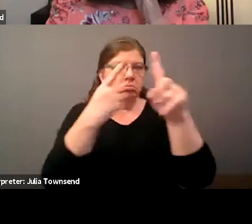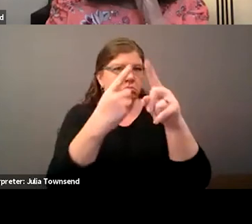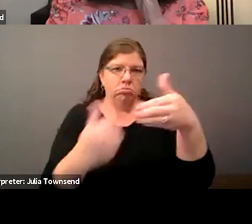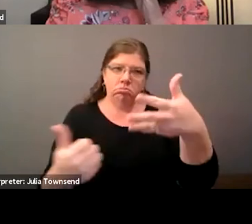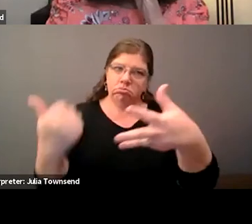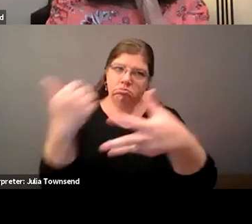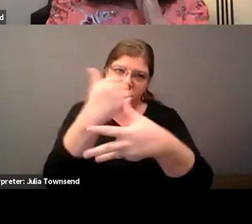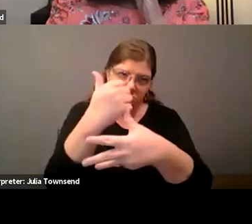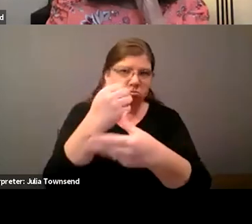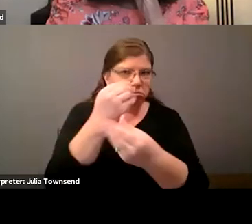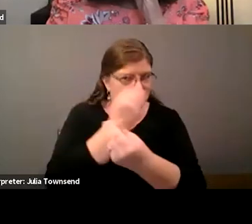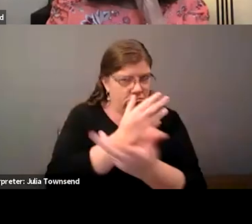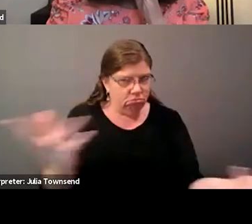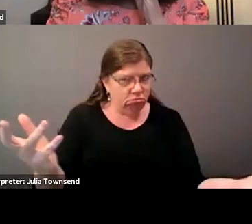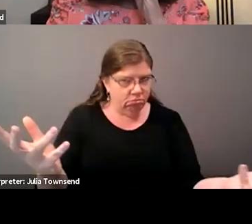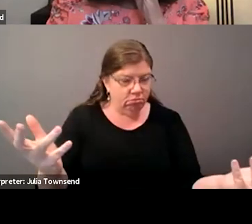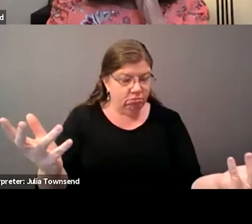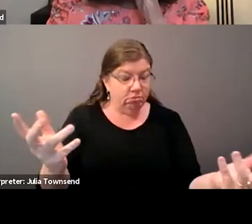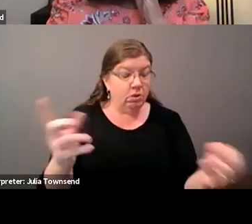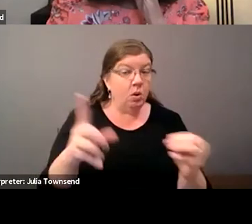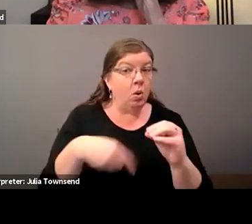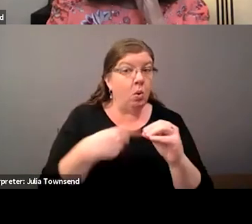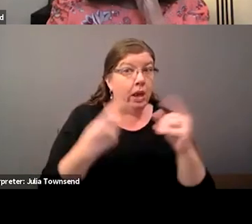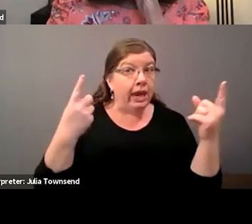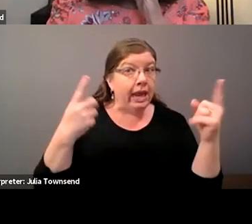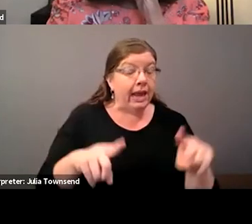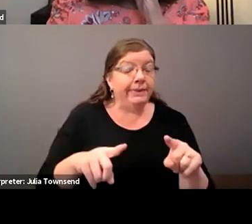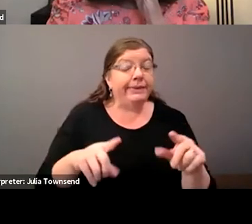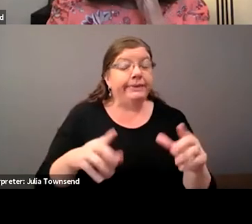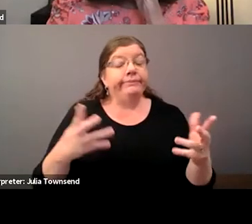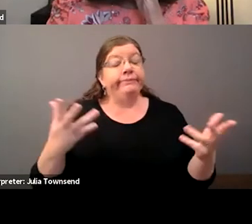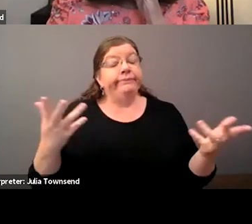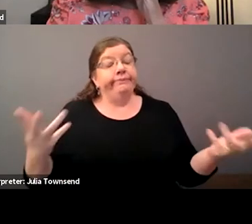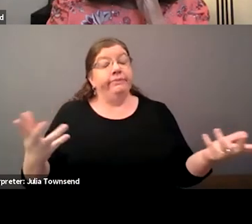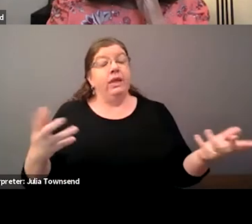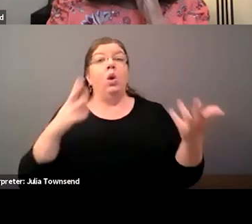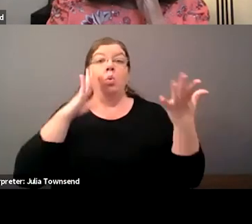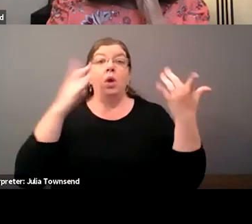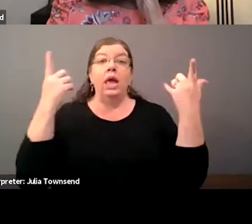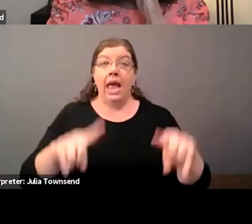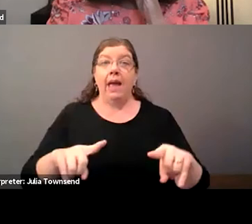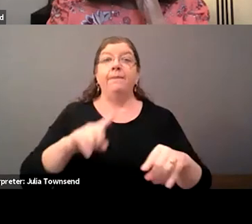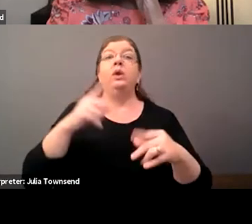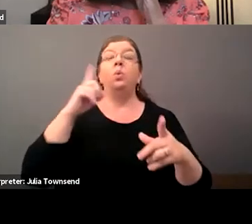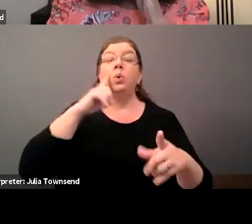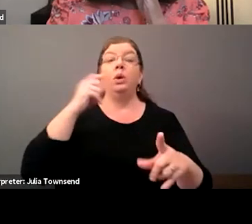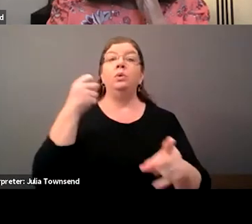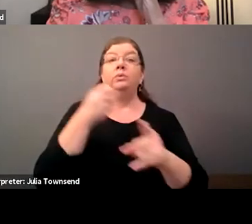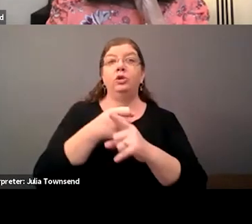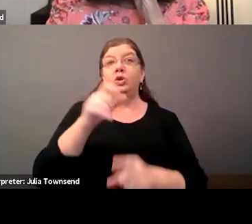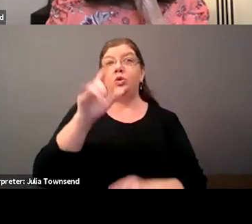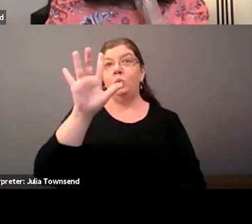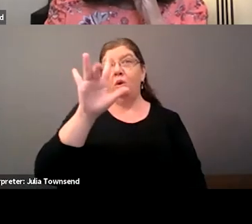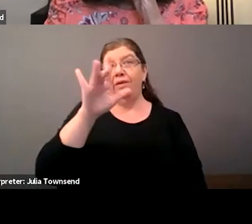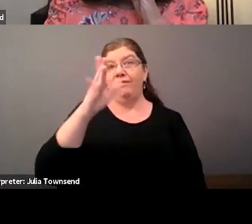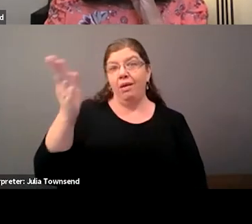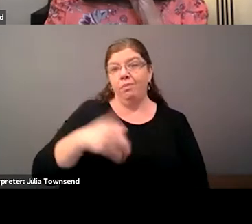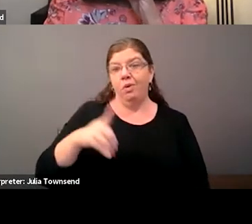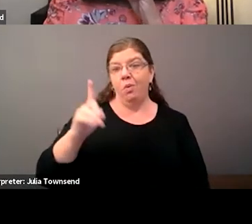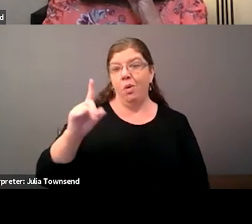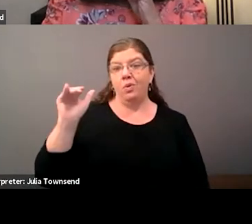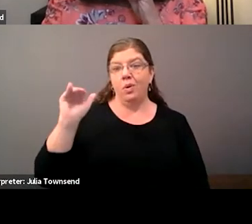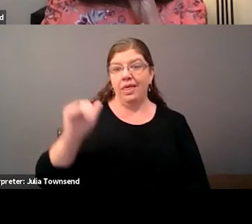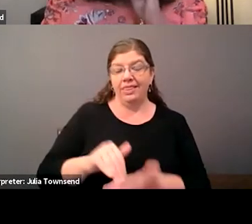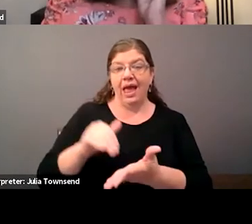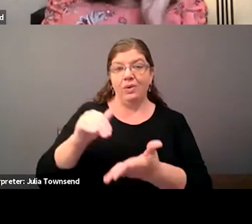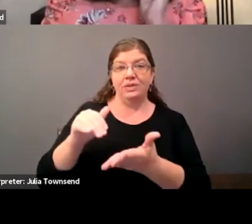that when will that happen that's going to happen when there's 25 per 100 thousand